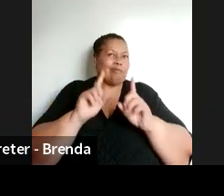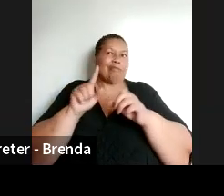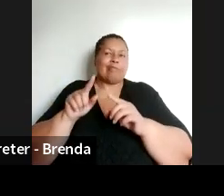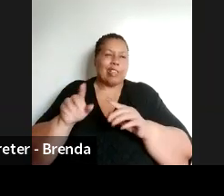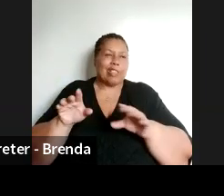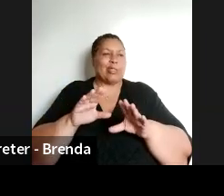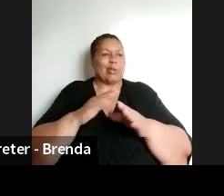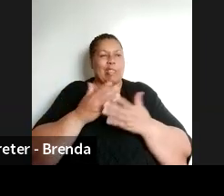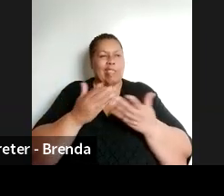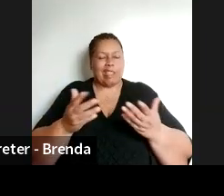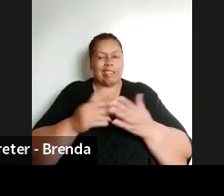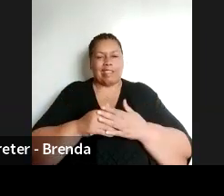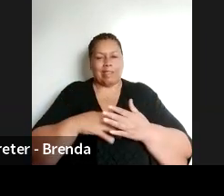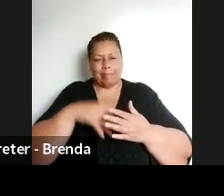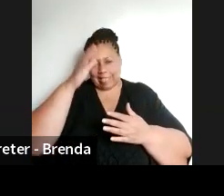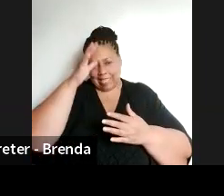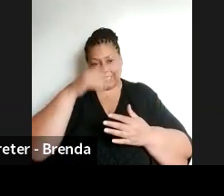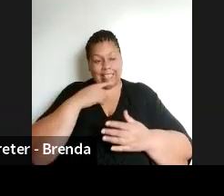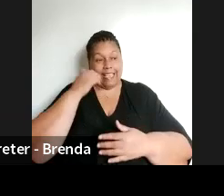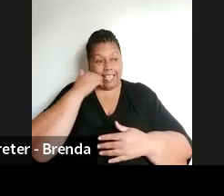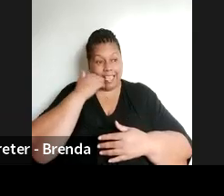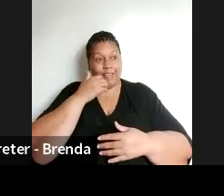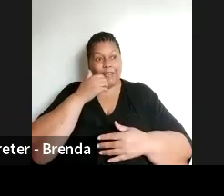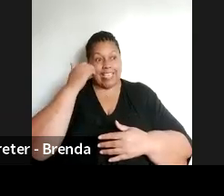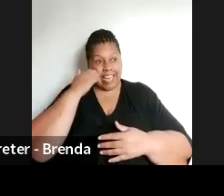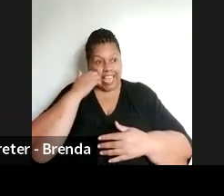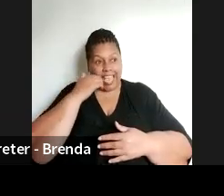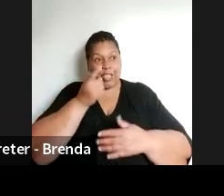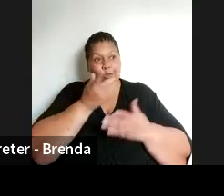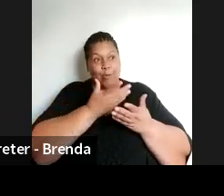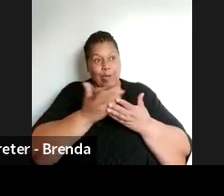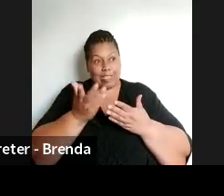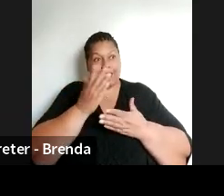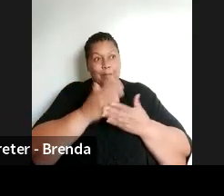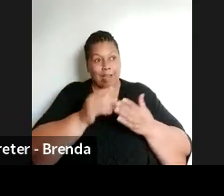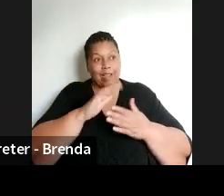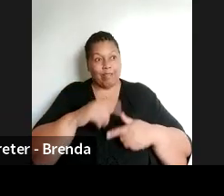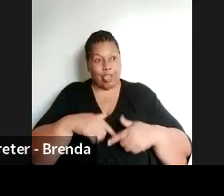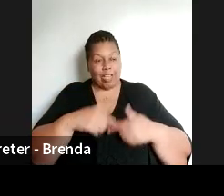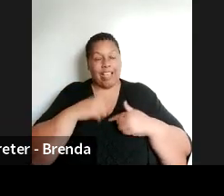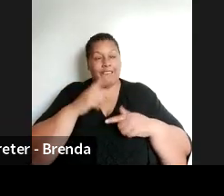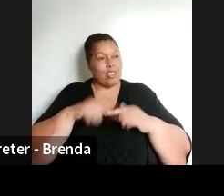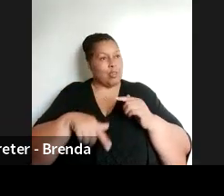every single day you're wasting a part of your life and you can't go back to it. So I'm like,